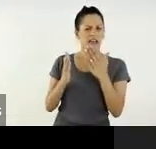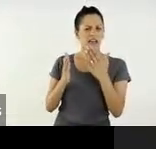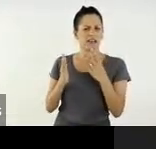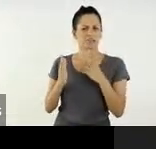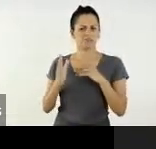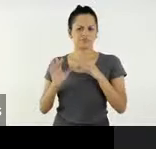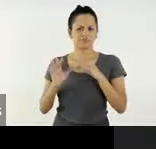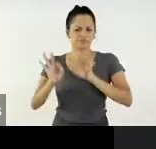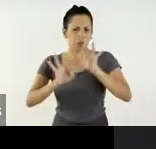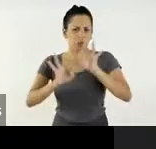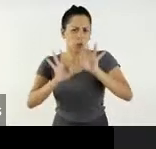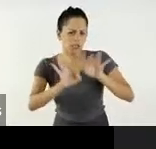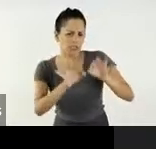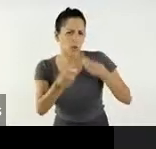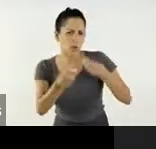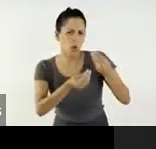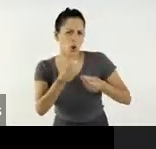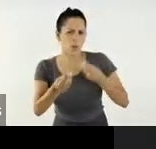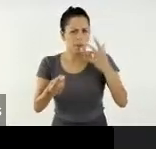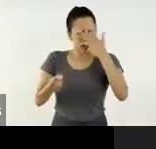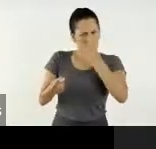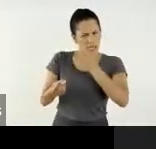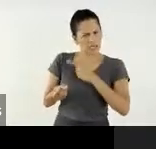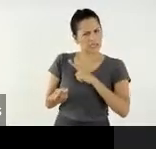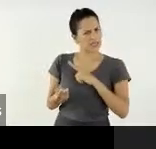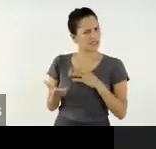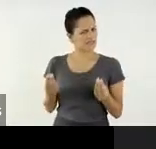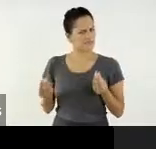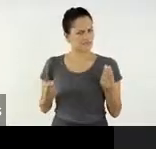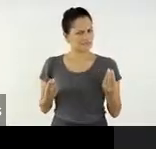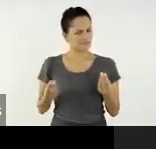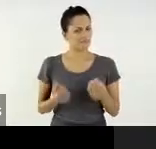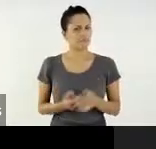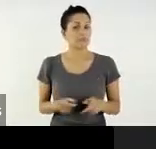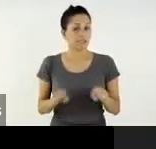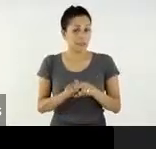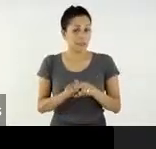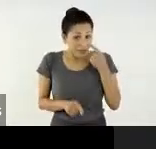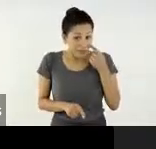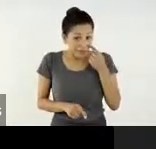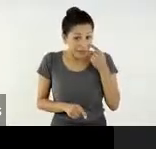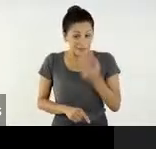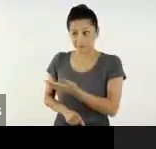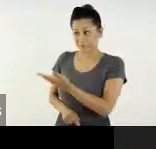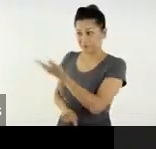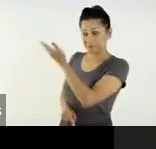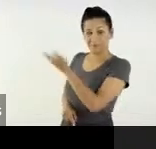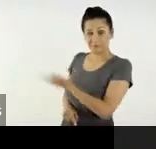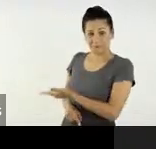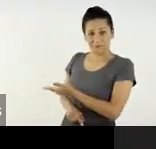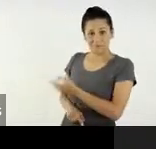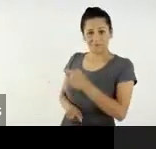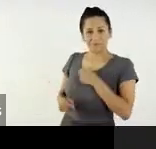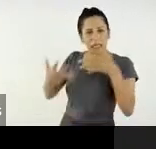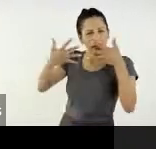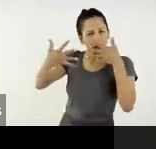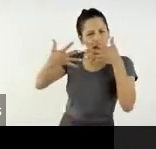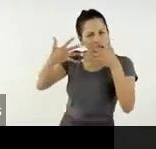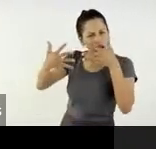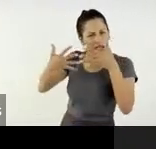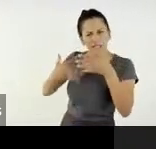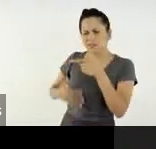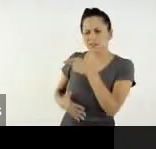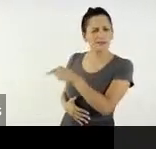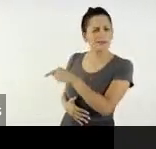on a semi-transparent paper, the idea being that there would be some kind of continuity or